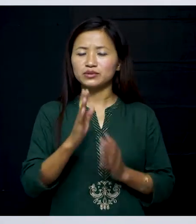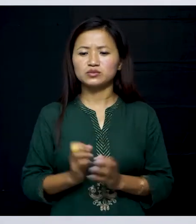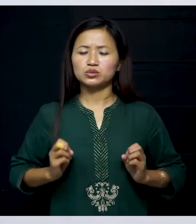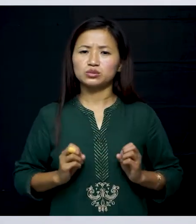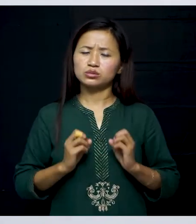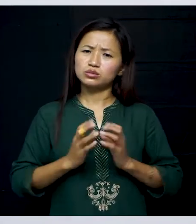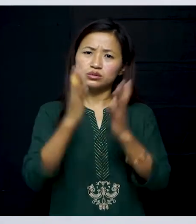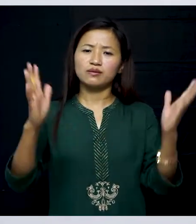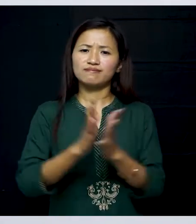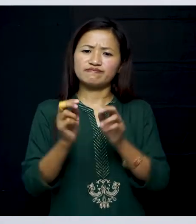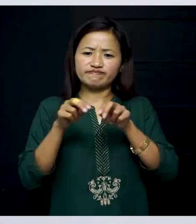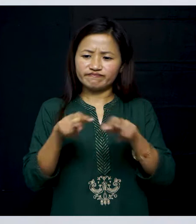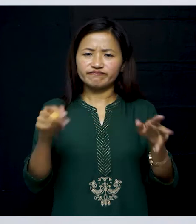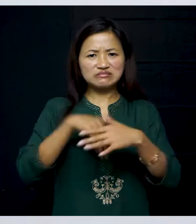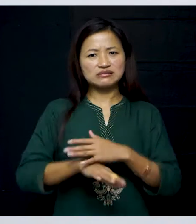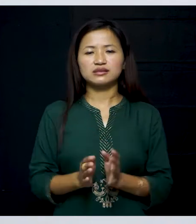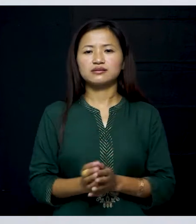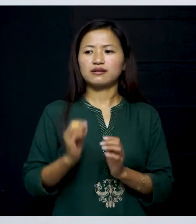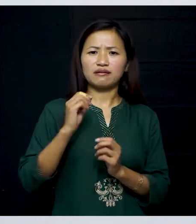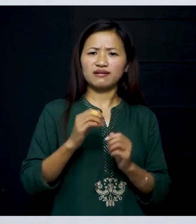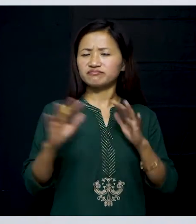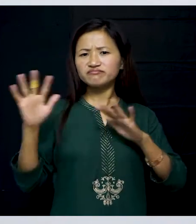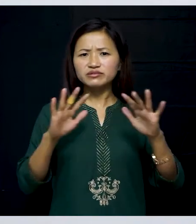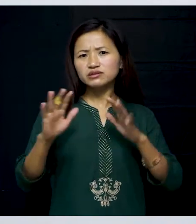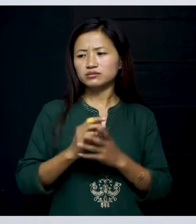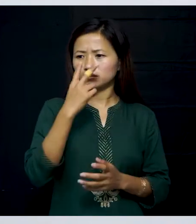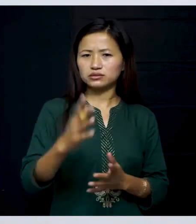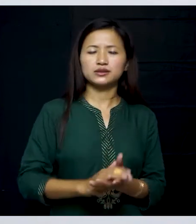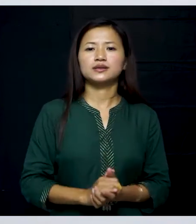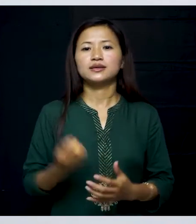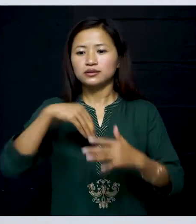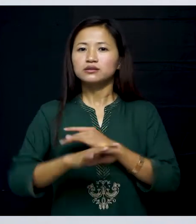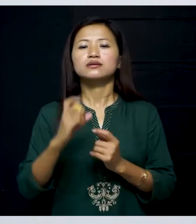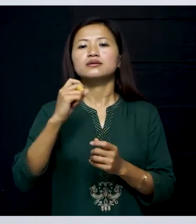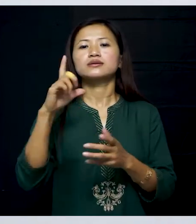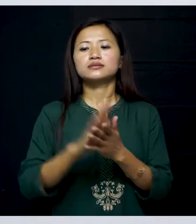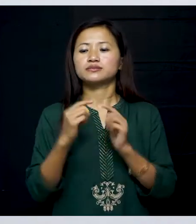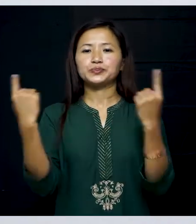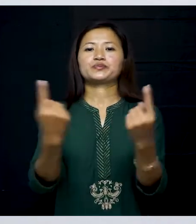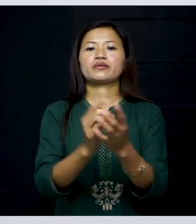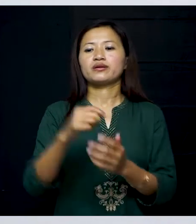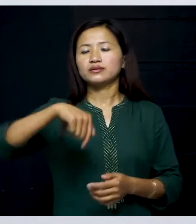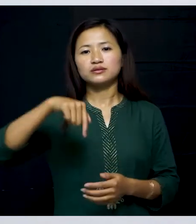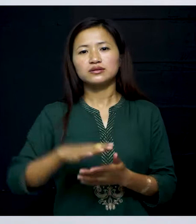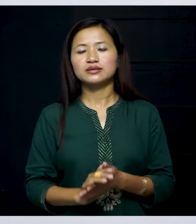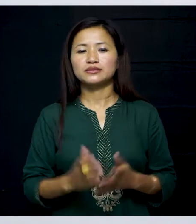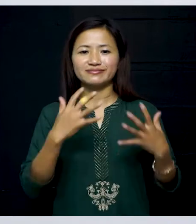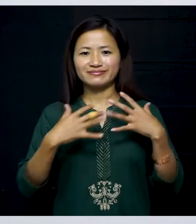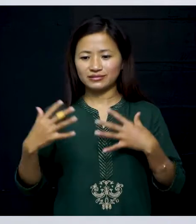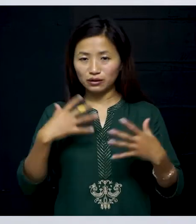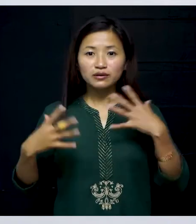you. They will act as if they do not even notice you coming into the classroom, right? These are some characters that